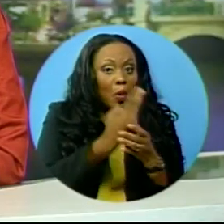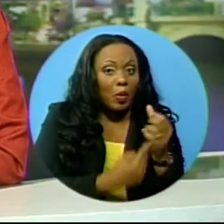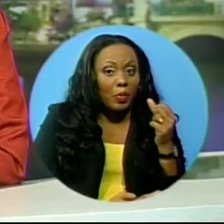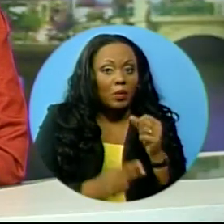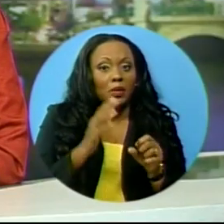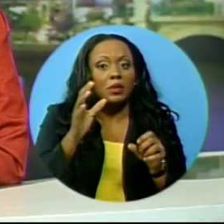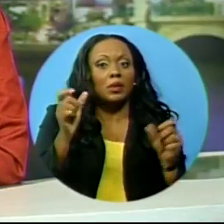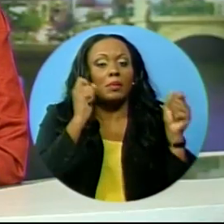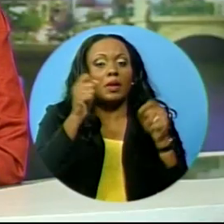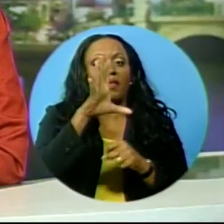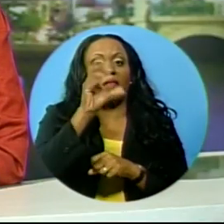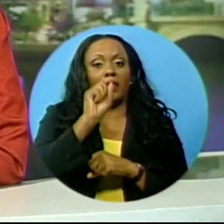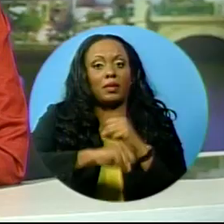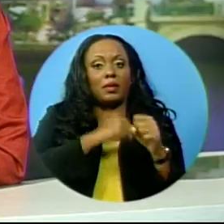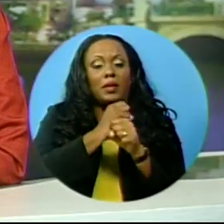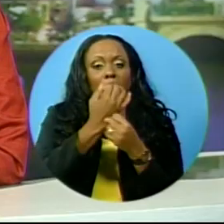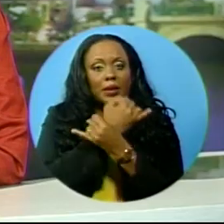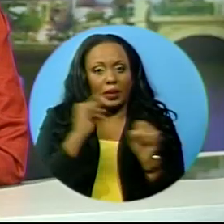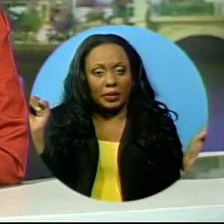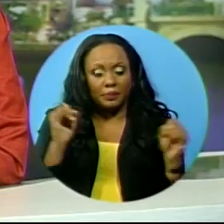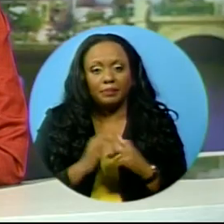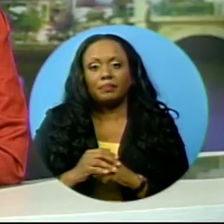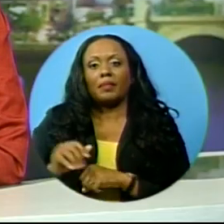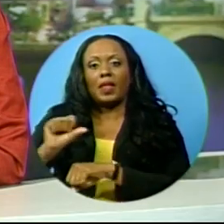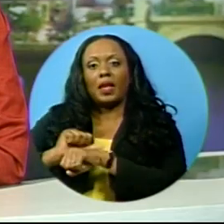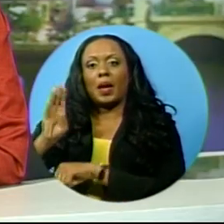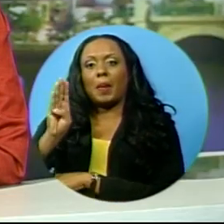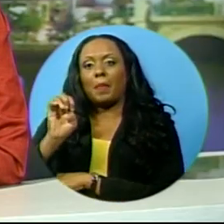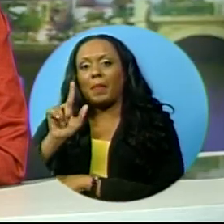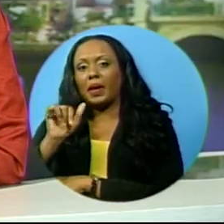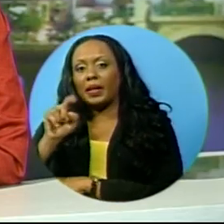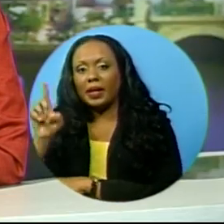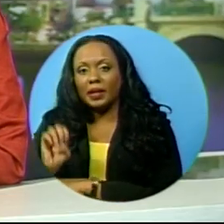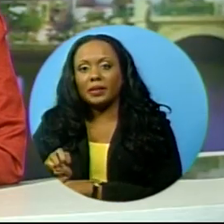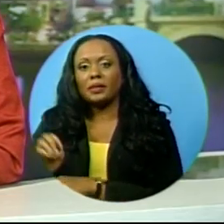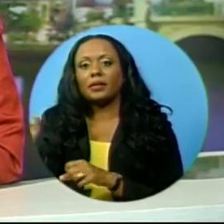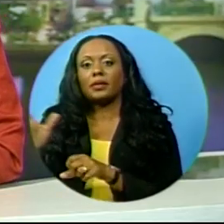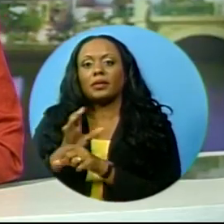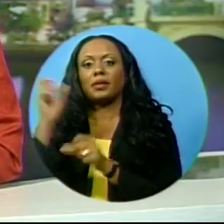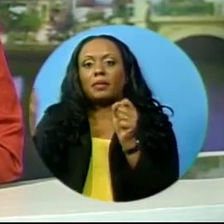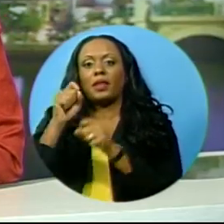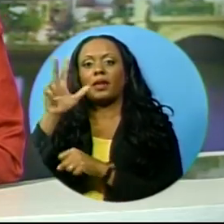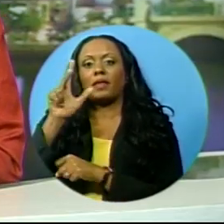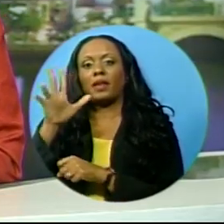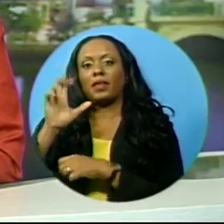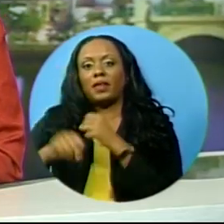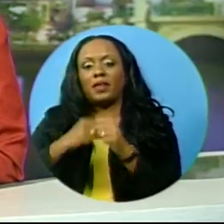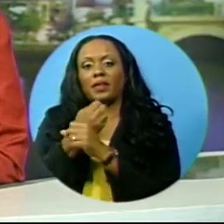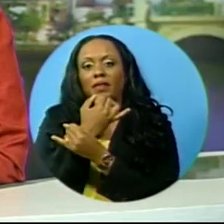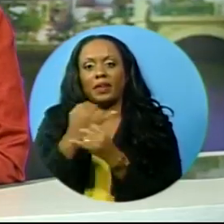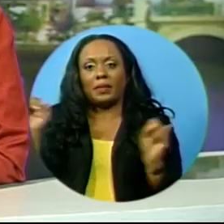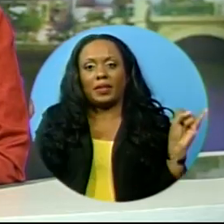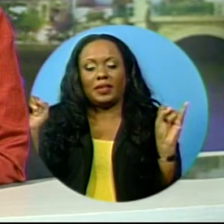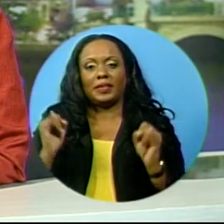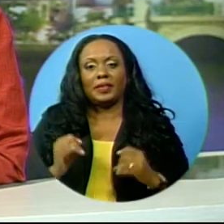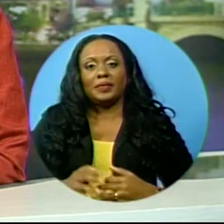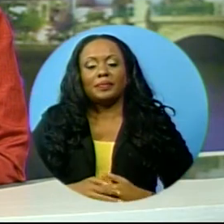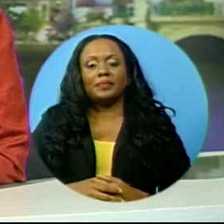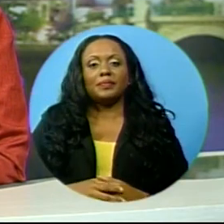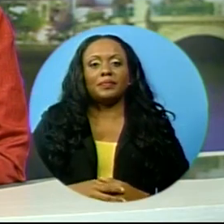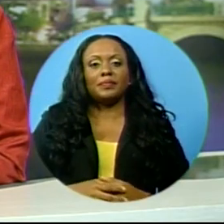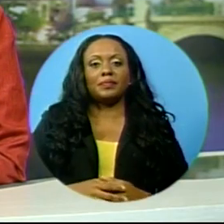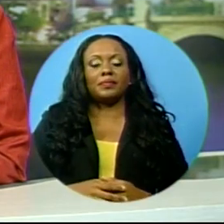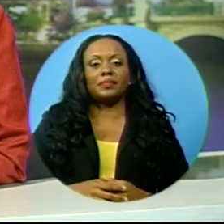celebrating 50 years of independence, and Antigua and Barbuda and Belize will be celebrating 35 years of independence.